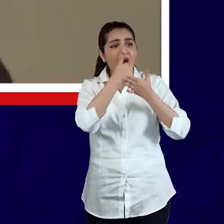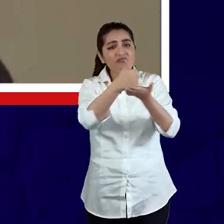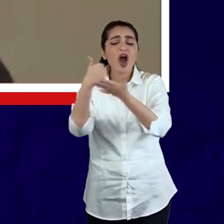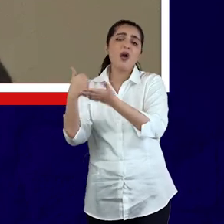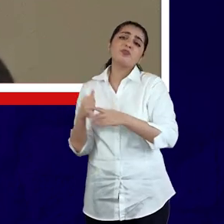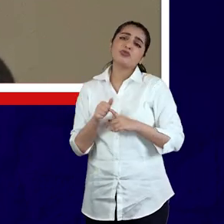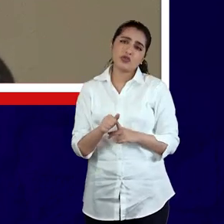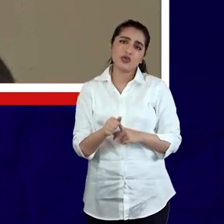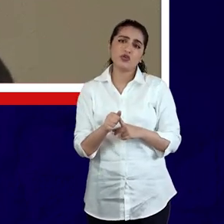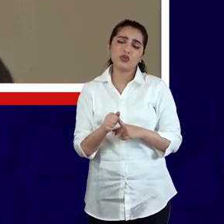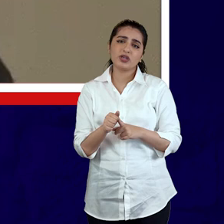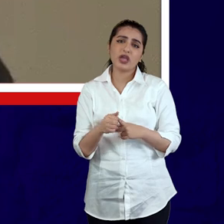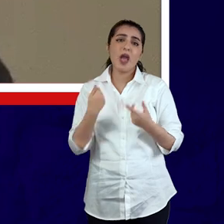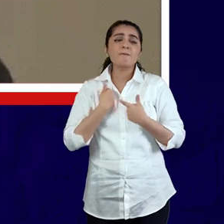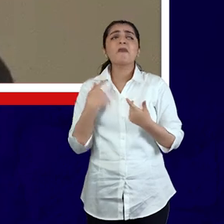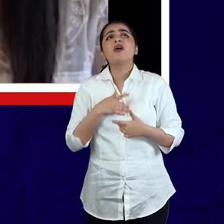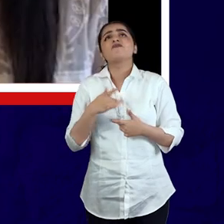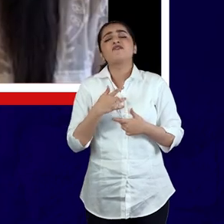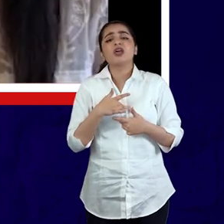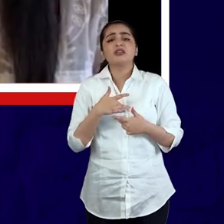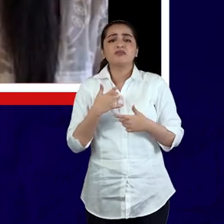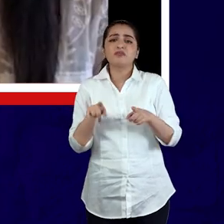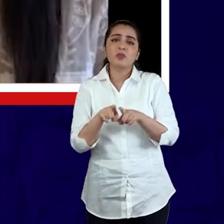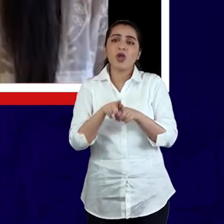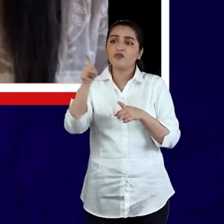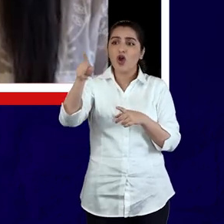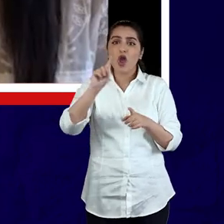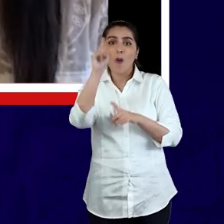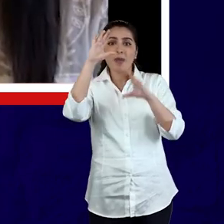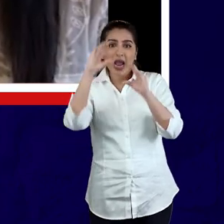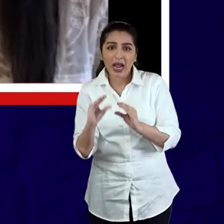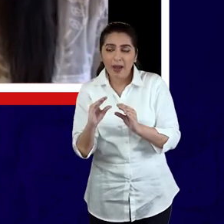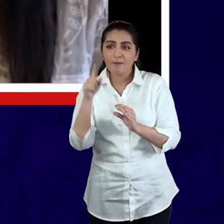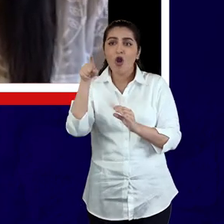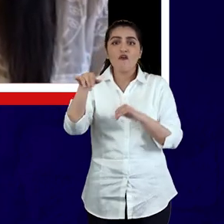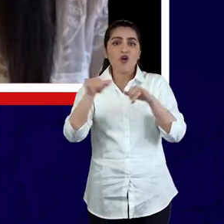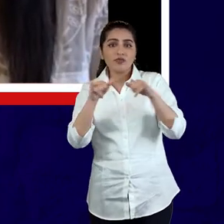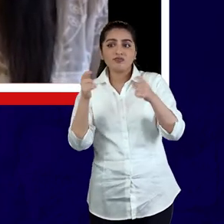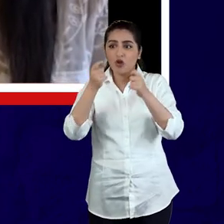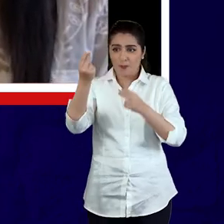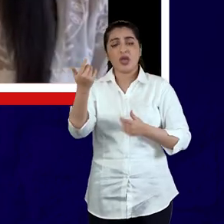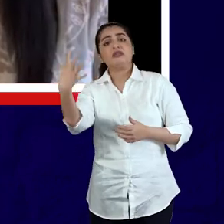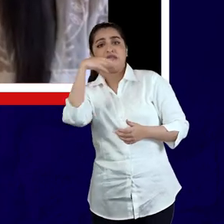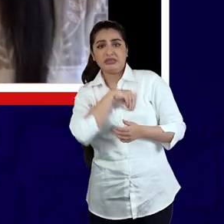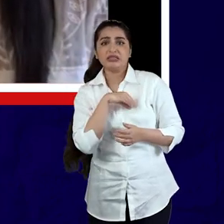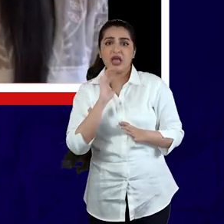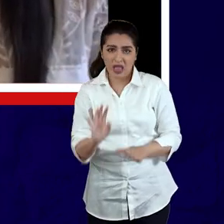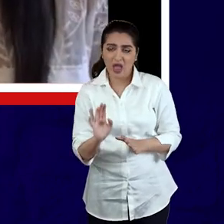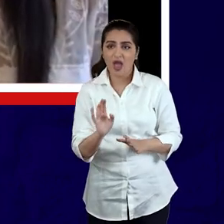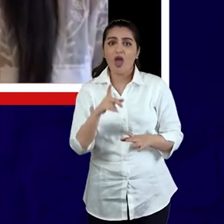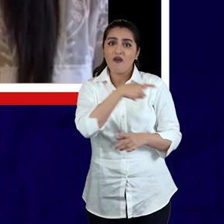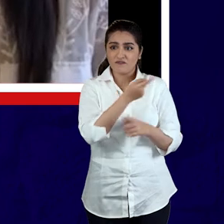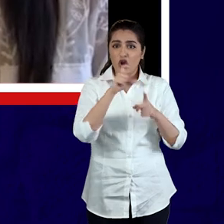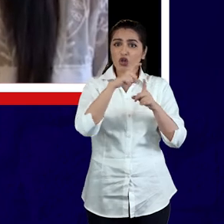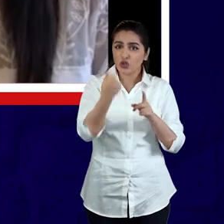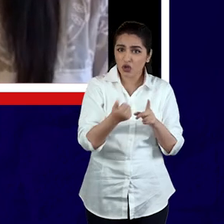help. So, and I feel that even young architects can make a lot of money. It doesn't mean that humanitarian field has no